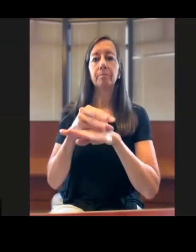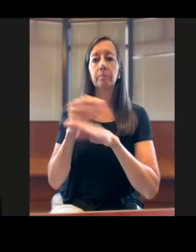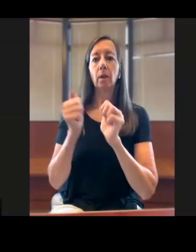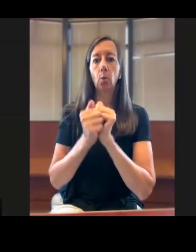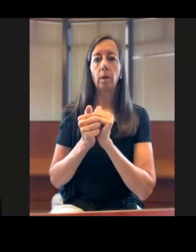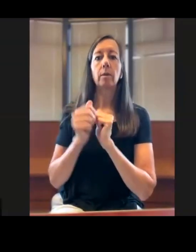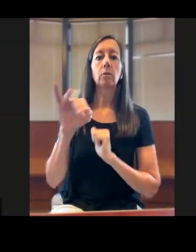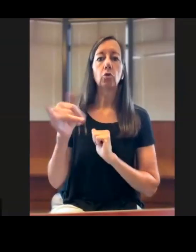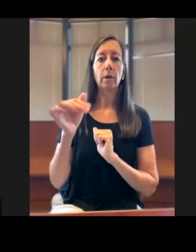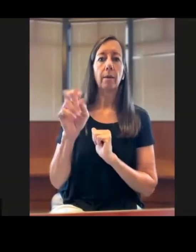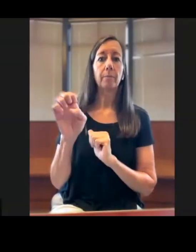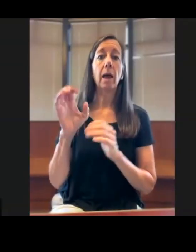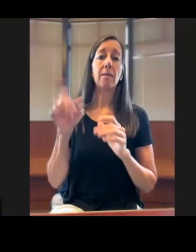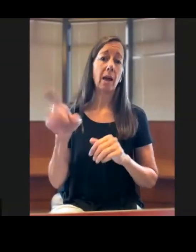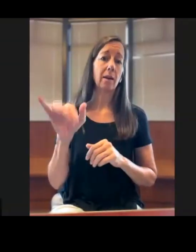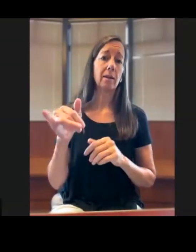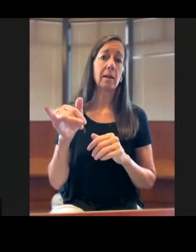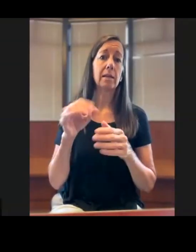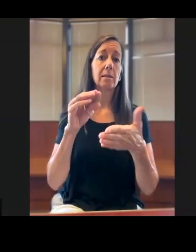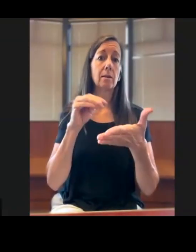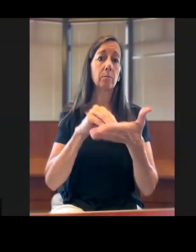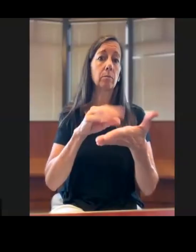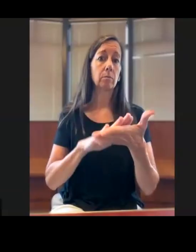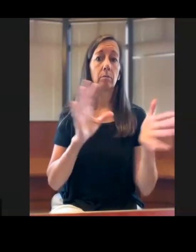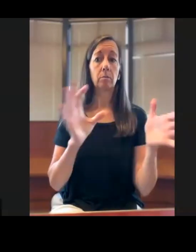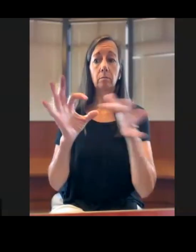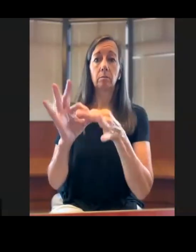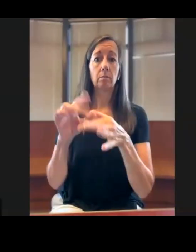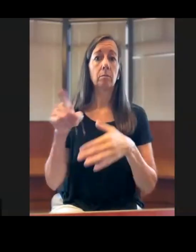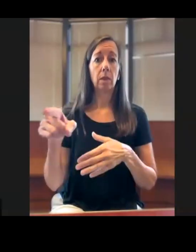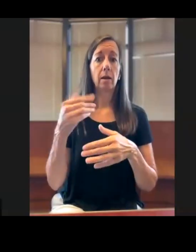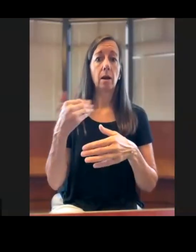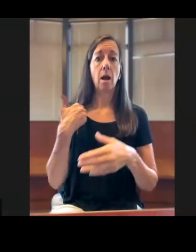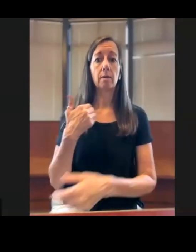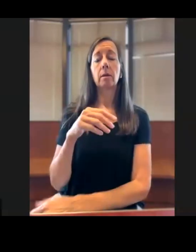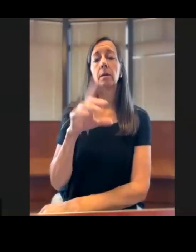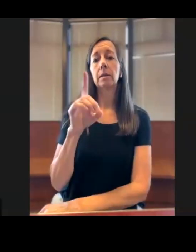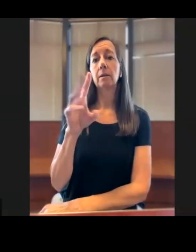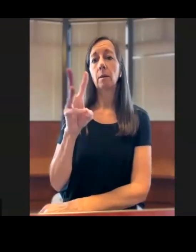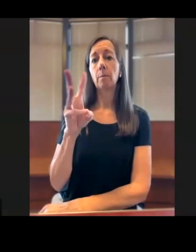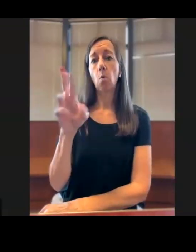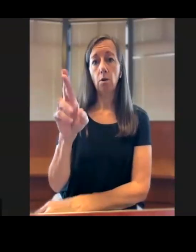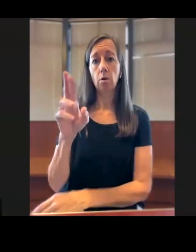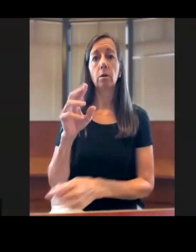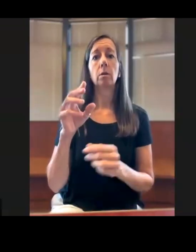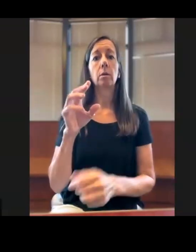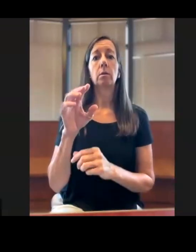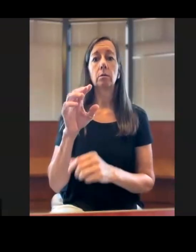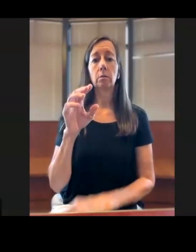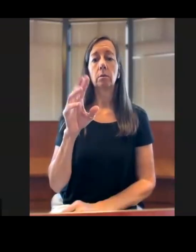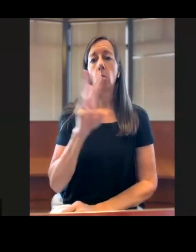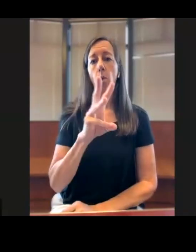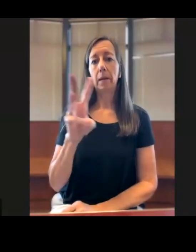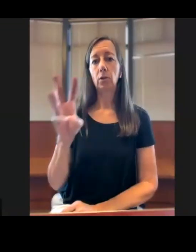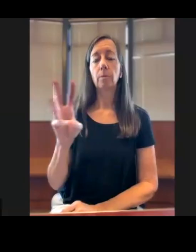on the DWR Fund site. If you have follow-up questions or comments, please email